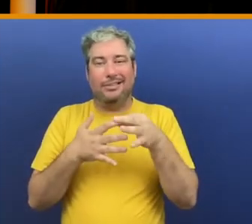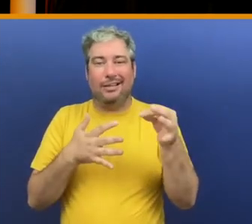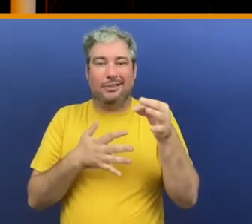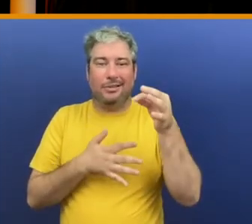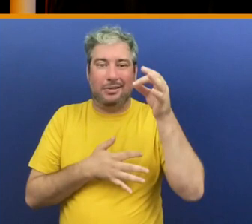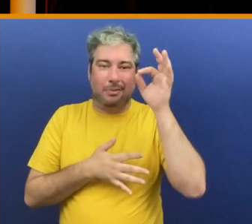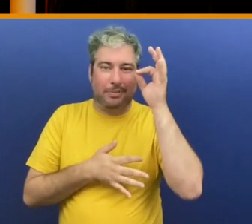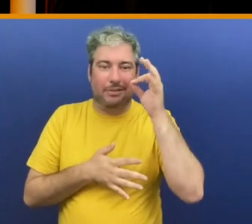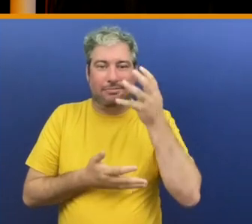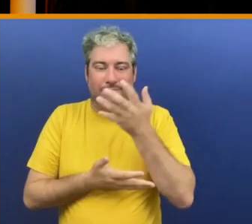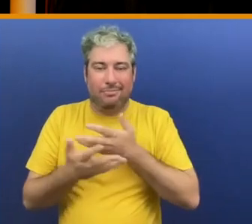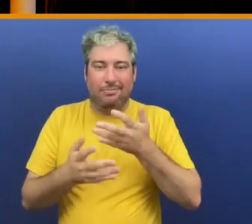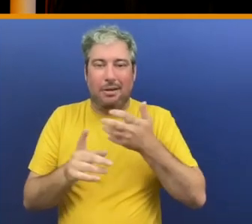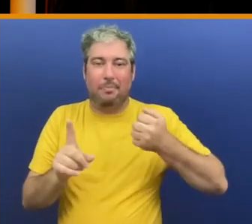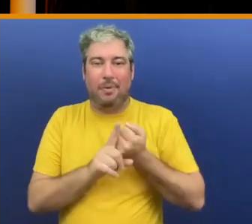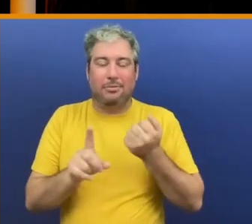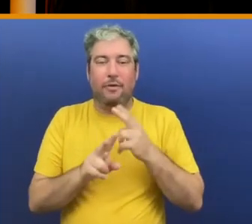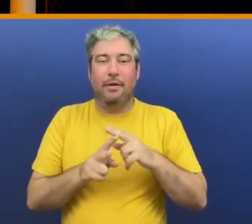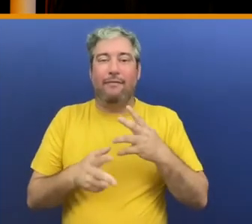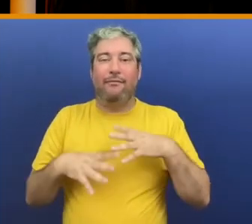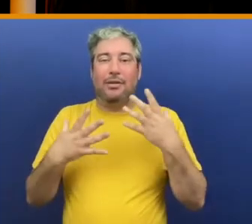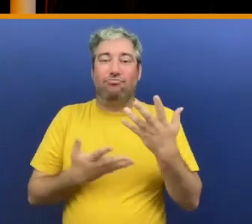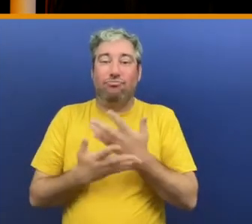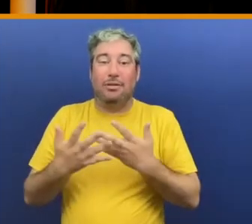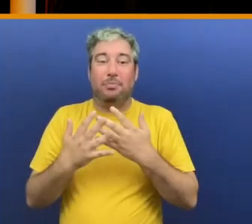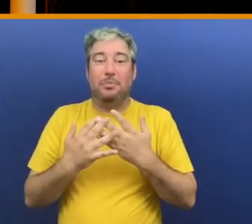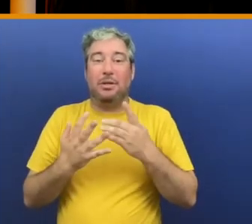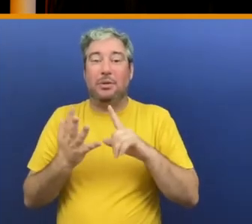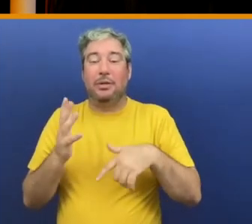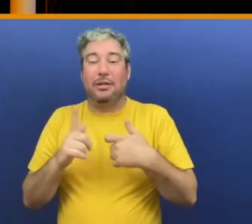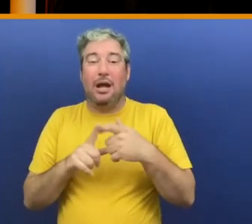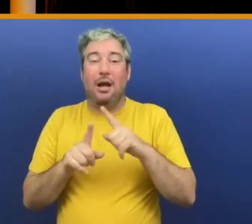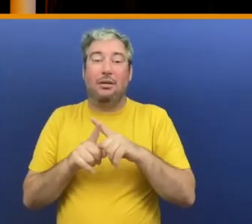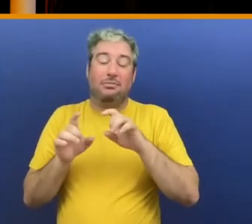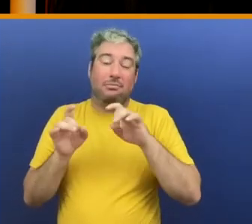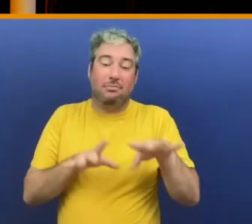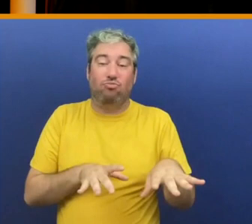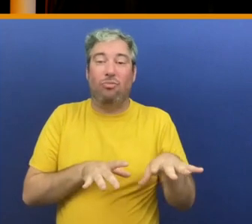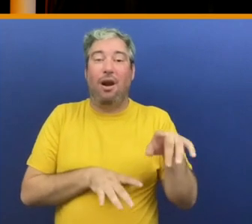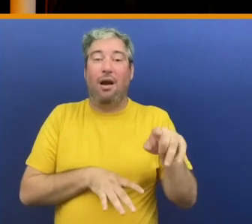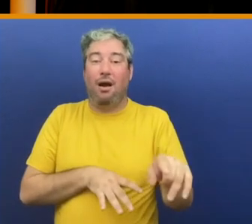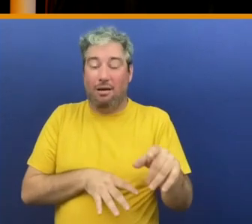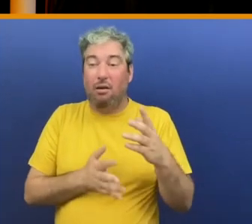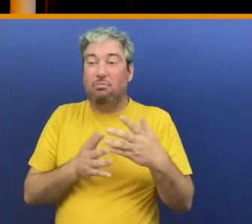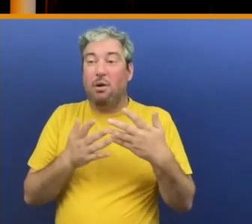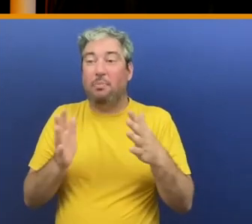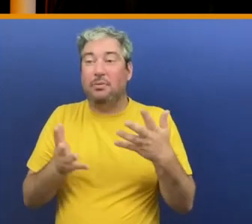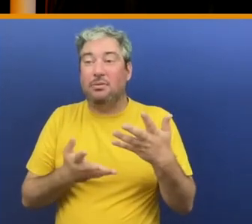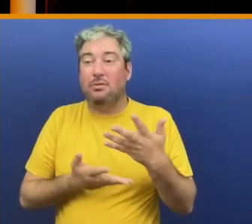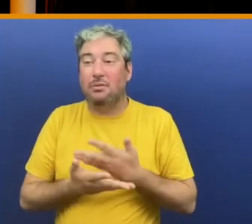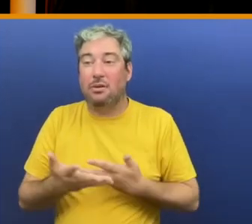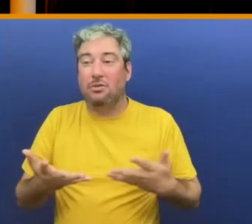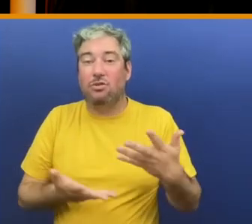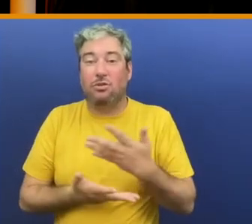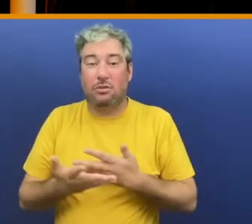Kingdom and the Commonwealth of Australia. It was an open discussion. I'd already made a submission on behalf of small